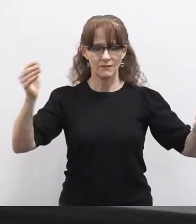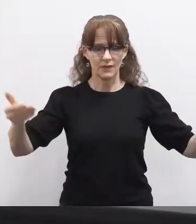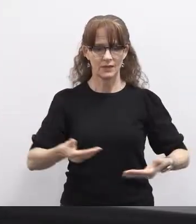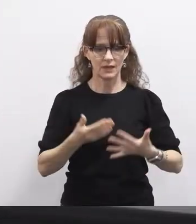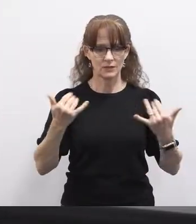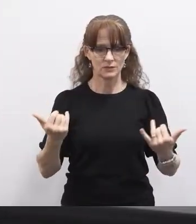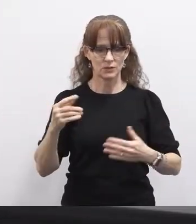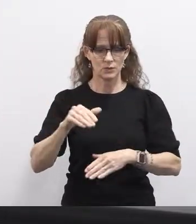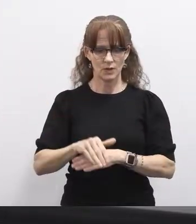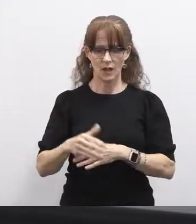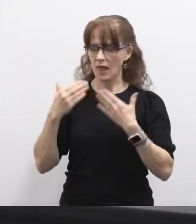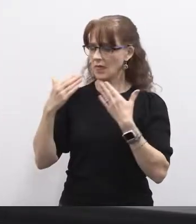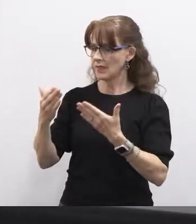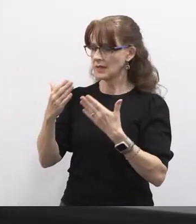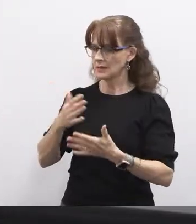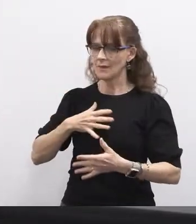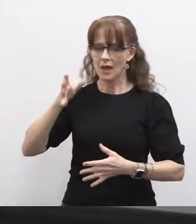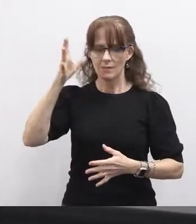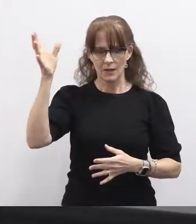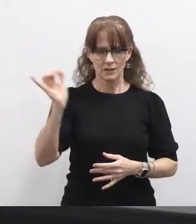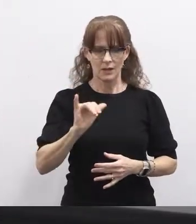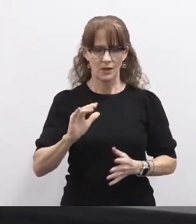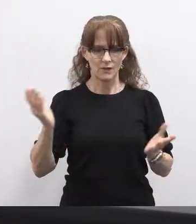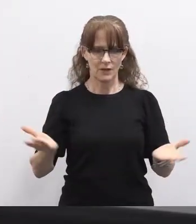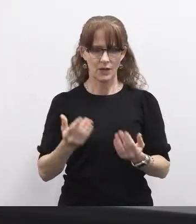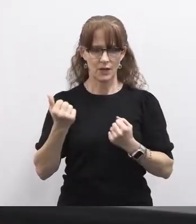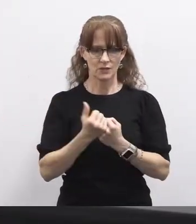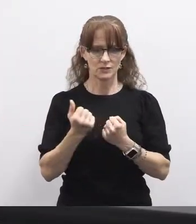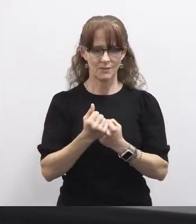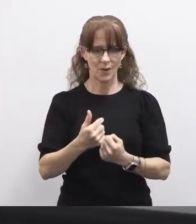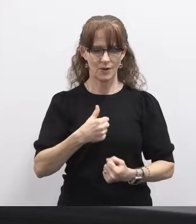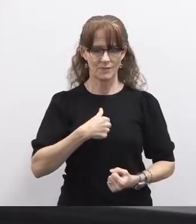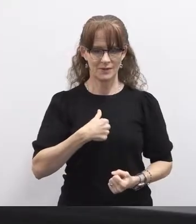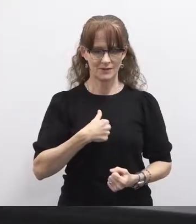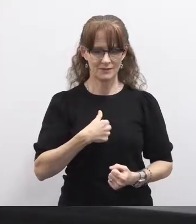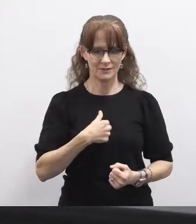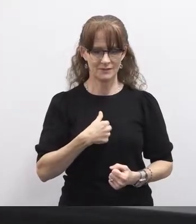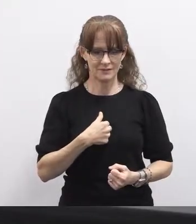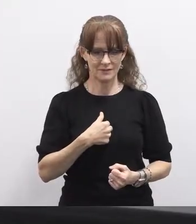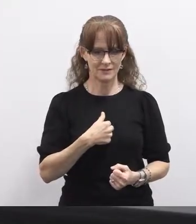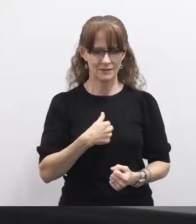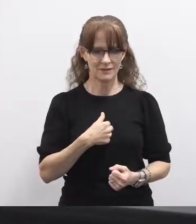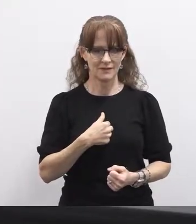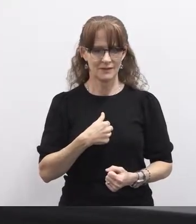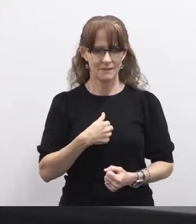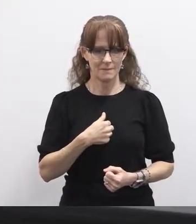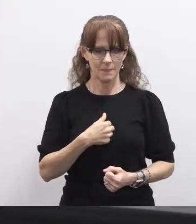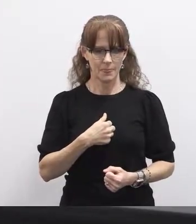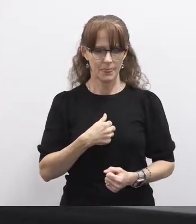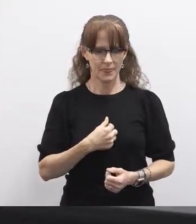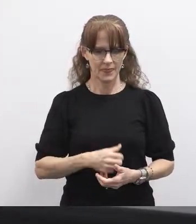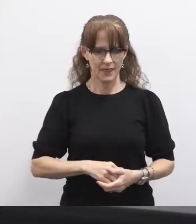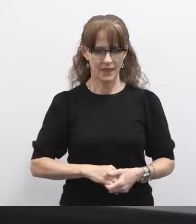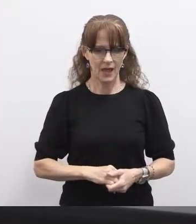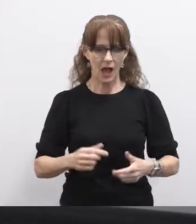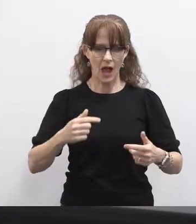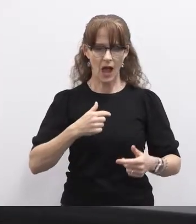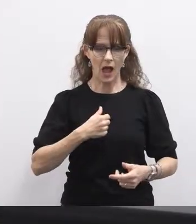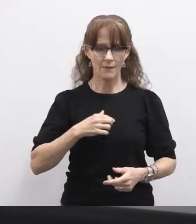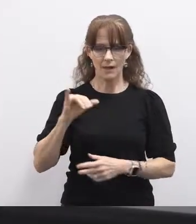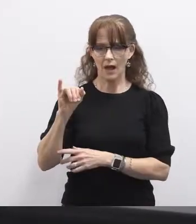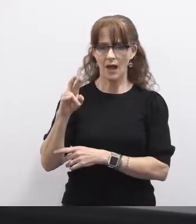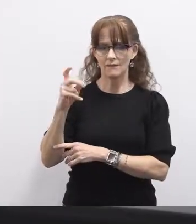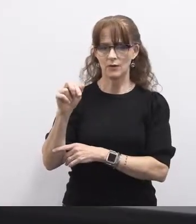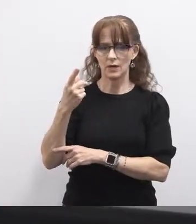tonight. And thank you to my parents also for being here to support me, and Ms. Ishikawa as well. I am Ivory